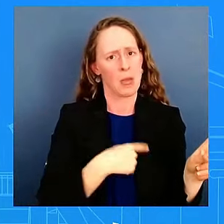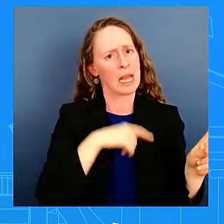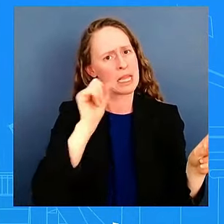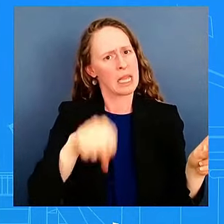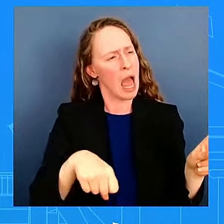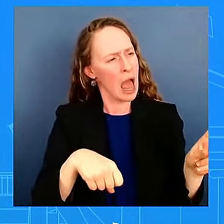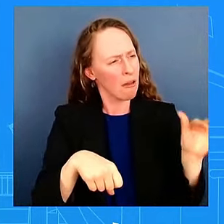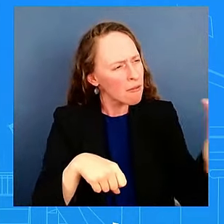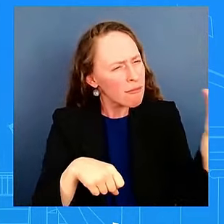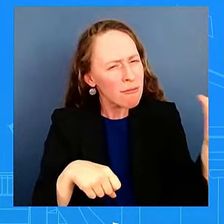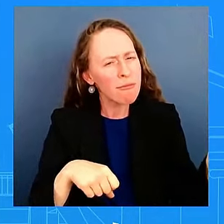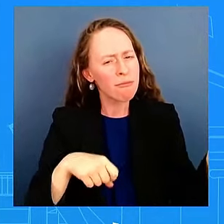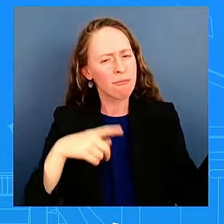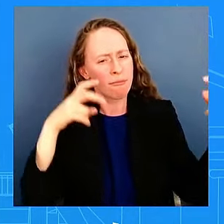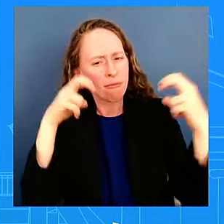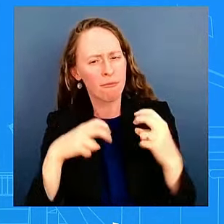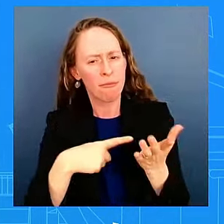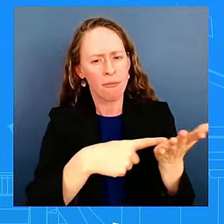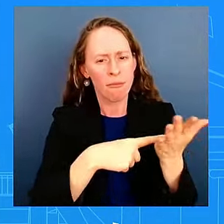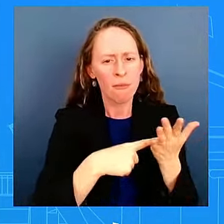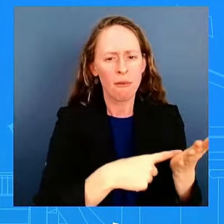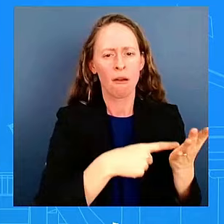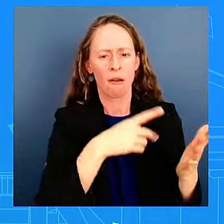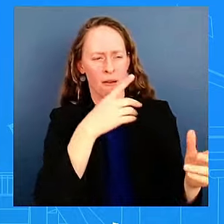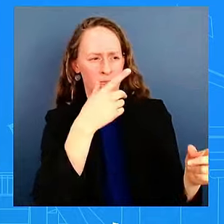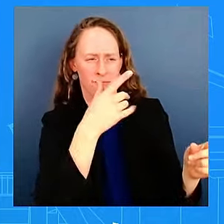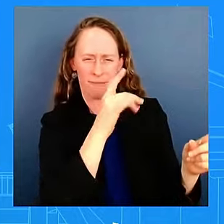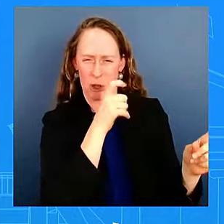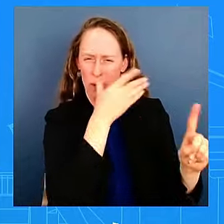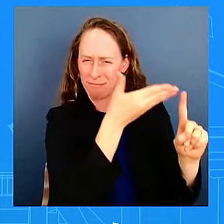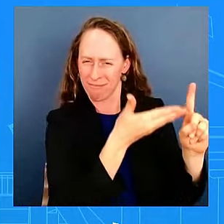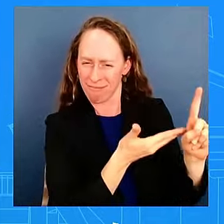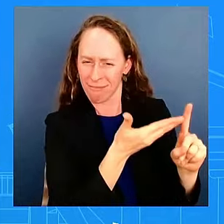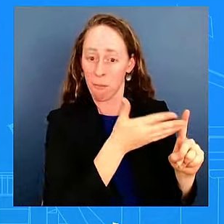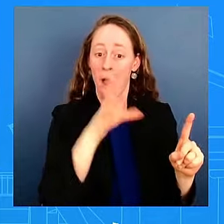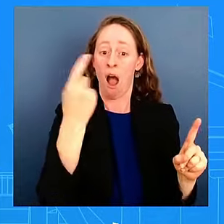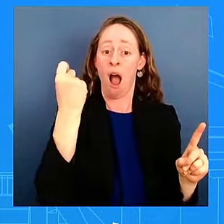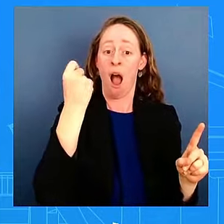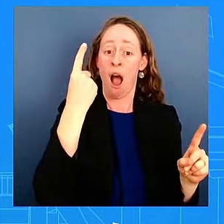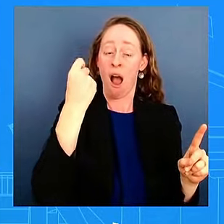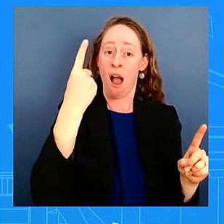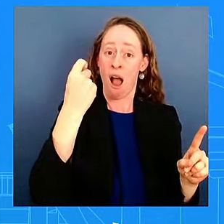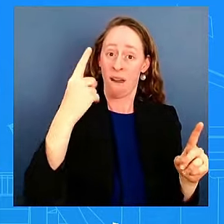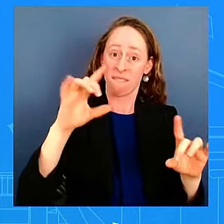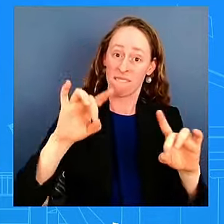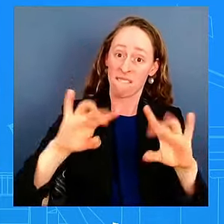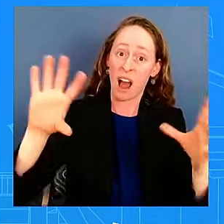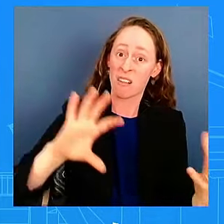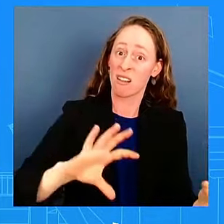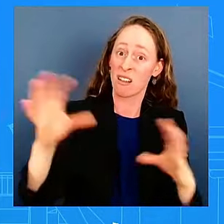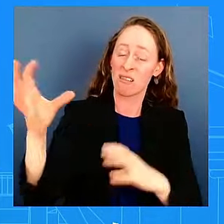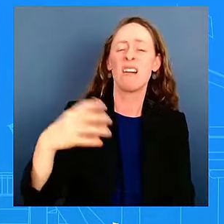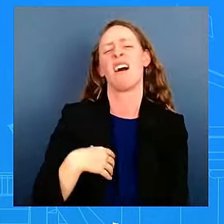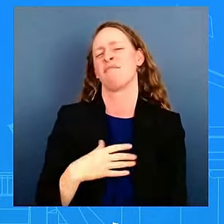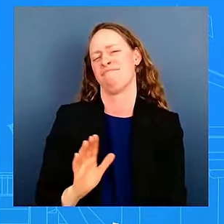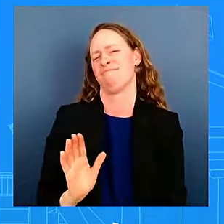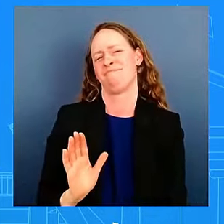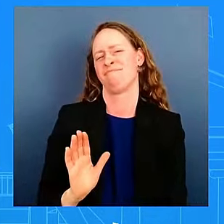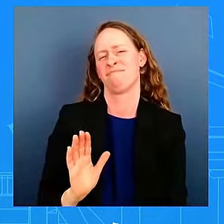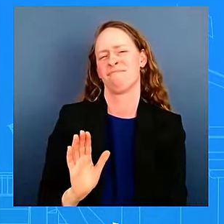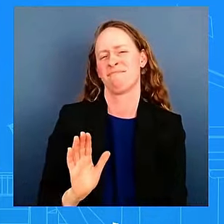violence. We cannot accept that. And so the president's going to continue to do that, highlight his agenda. It's important for the American people to